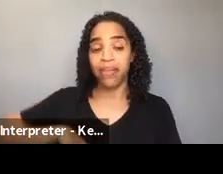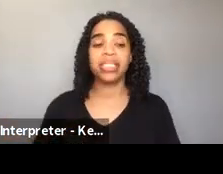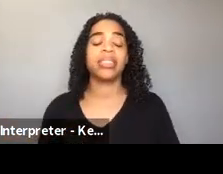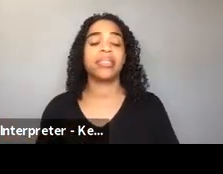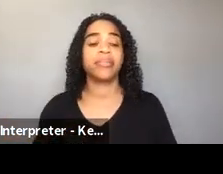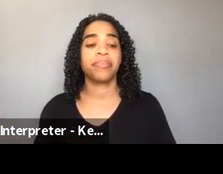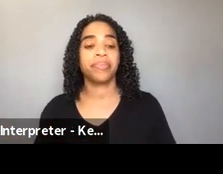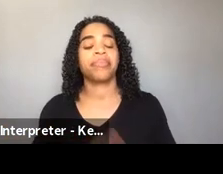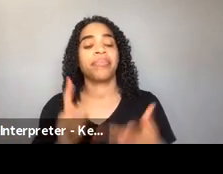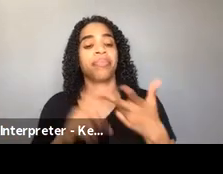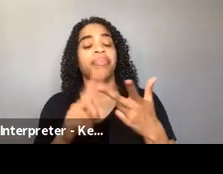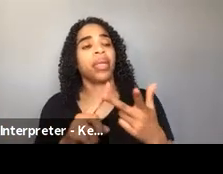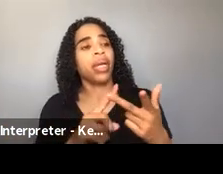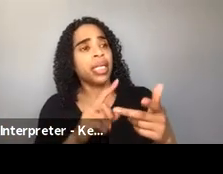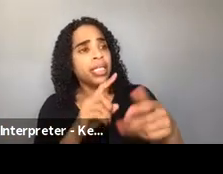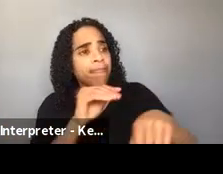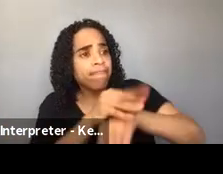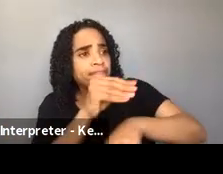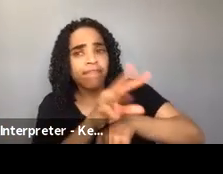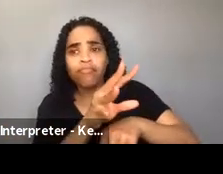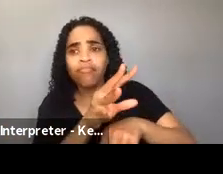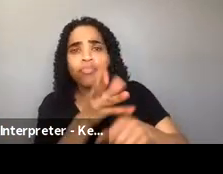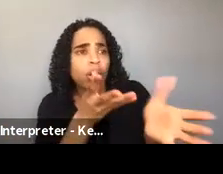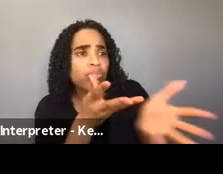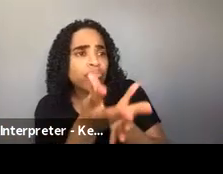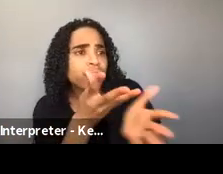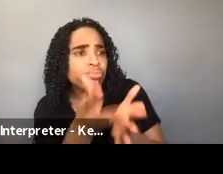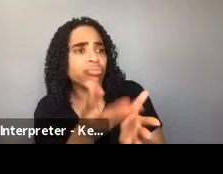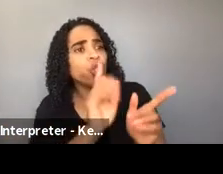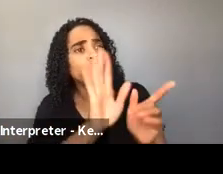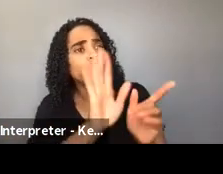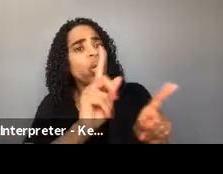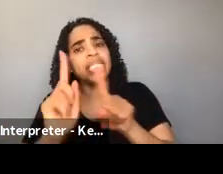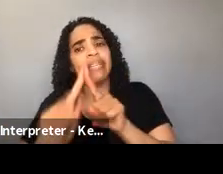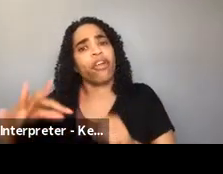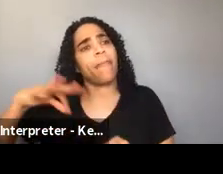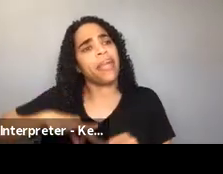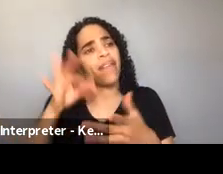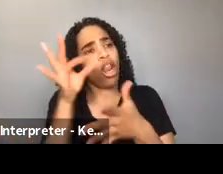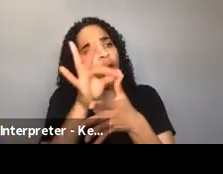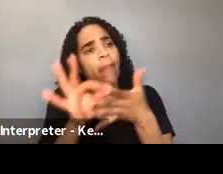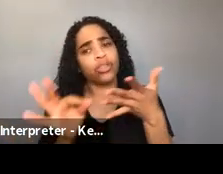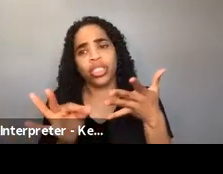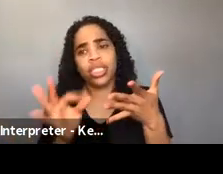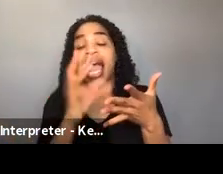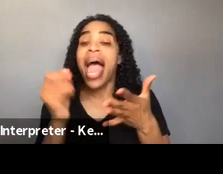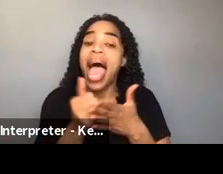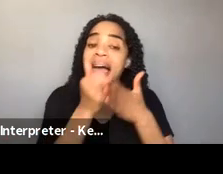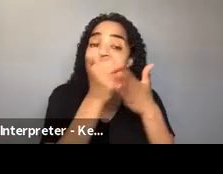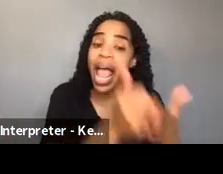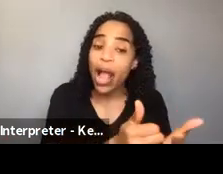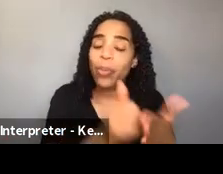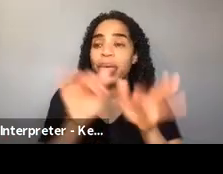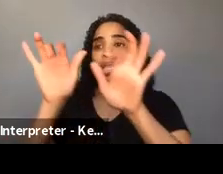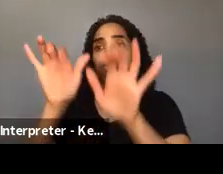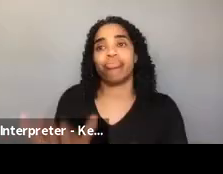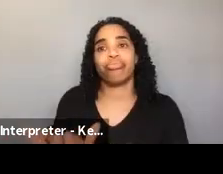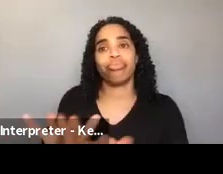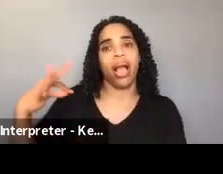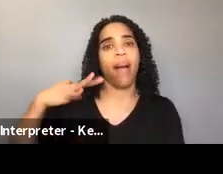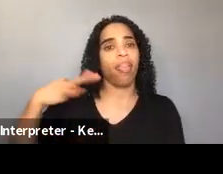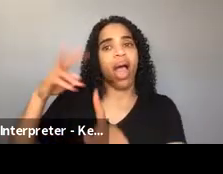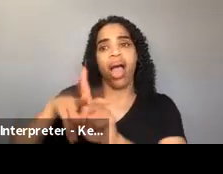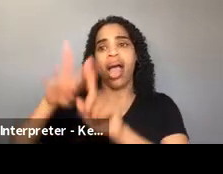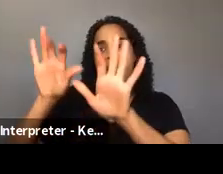providing consultation and advice on benefit options, and assisting in completing benefits application